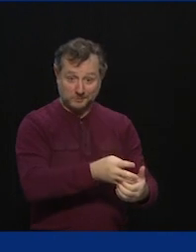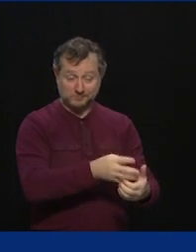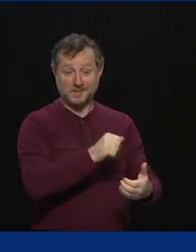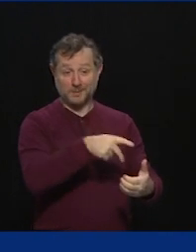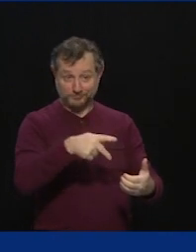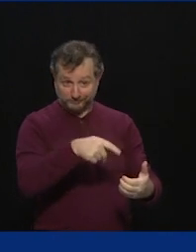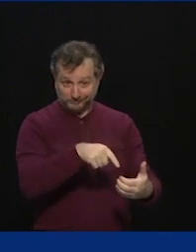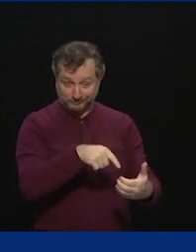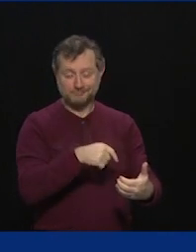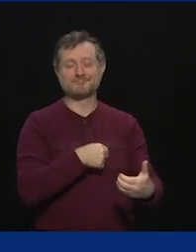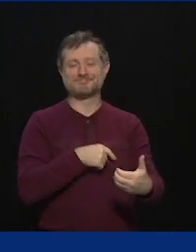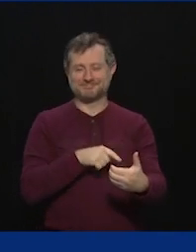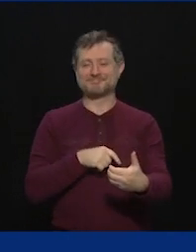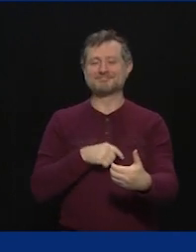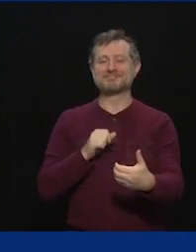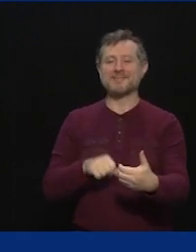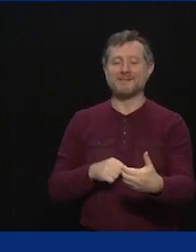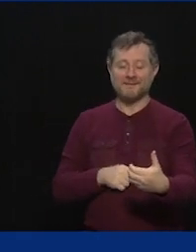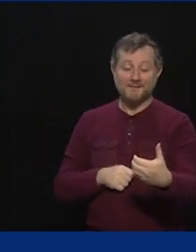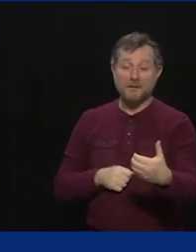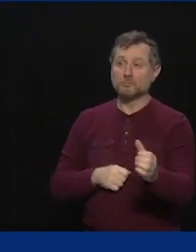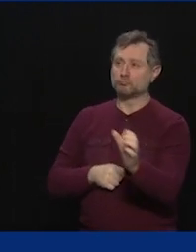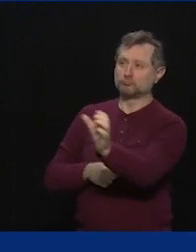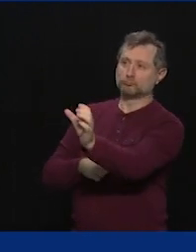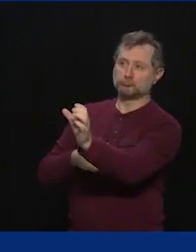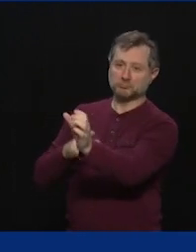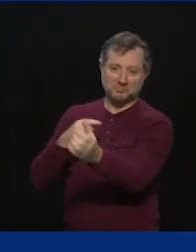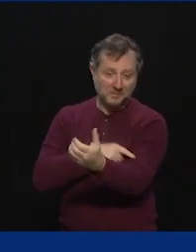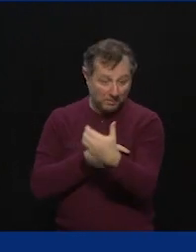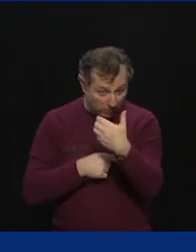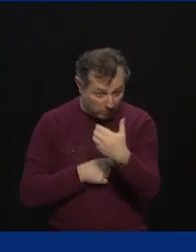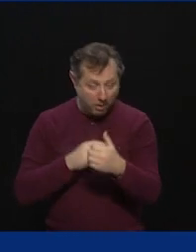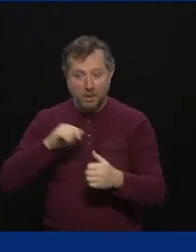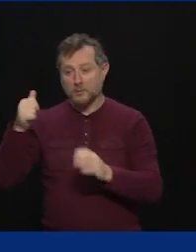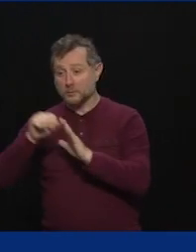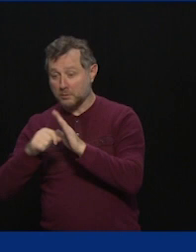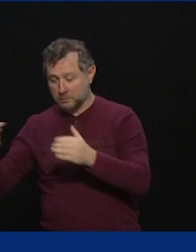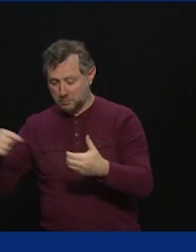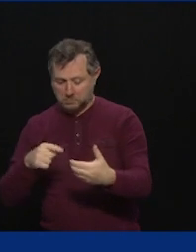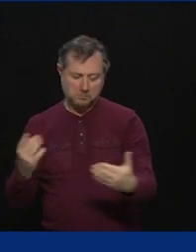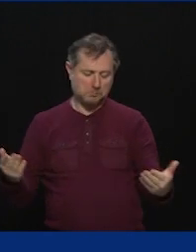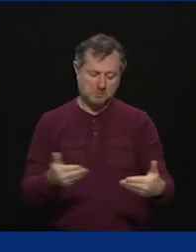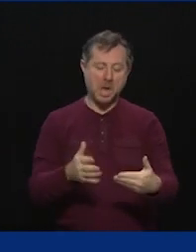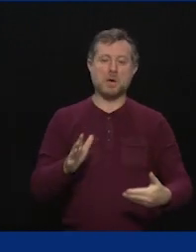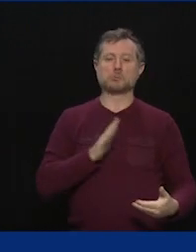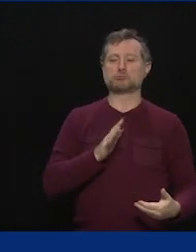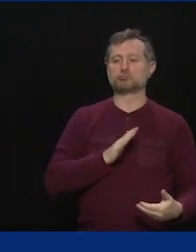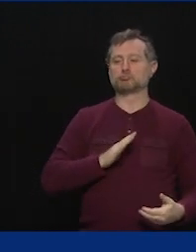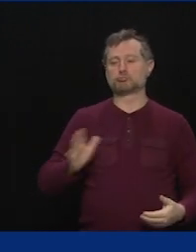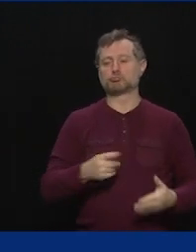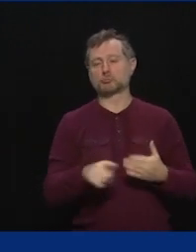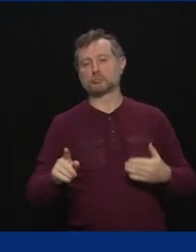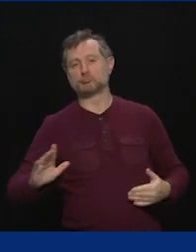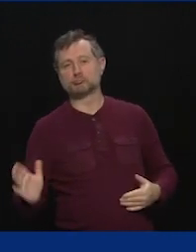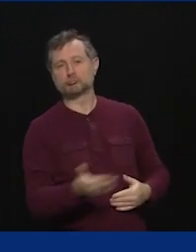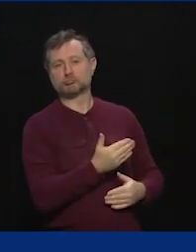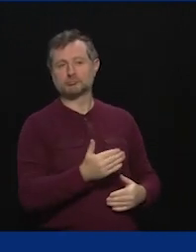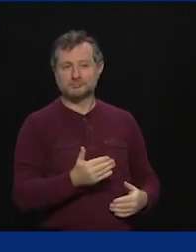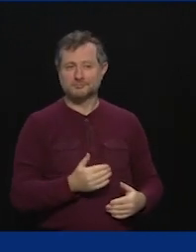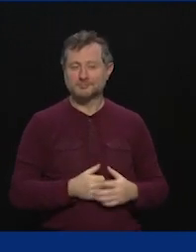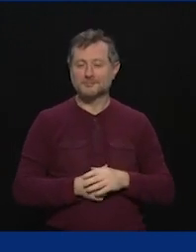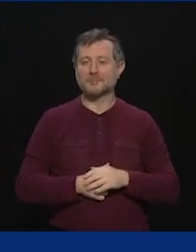the validation of a vaccine from another state. So we hope that this becomes more universal. We have a lot of people who